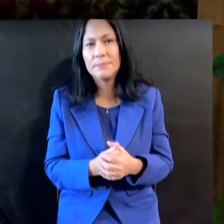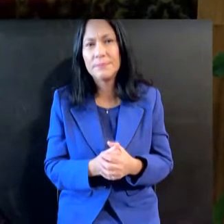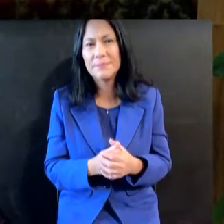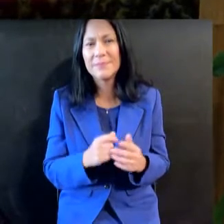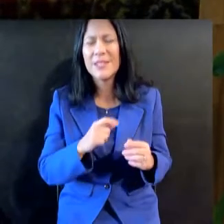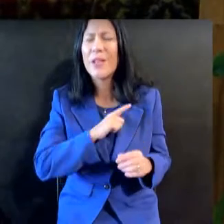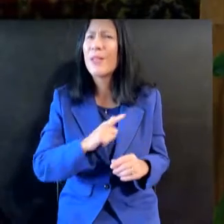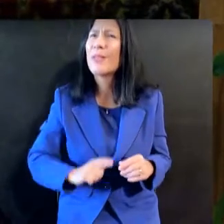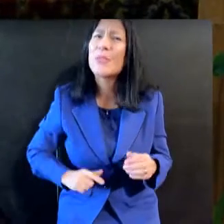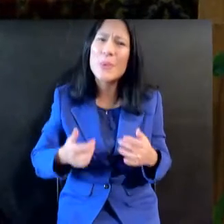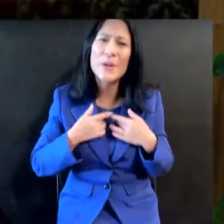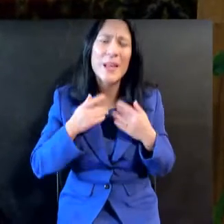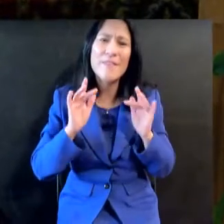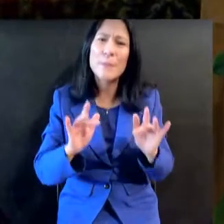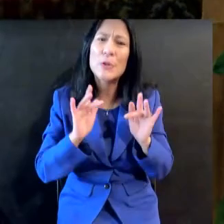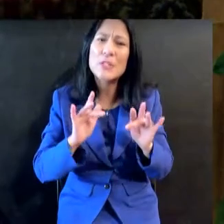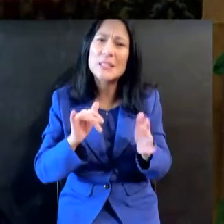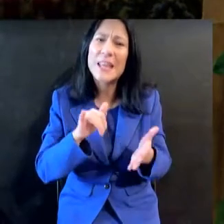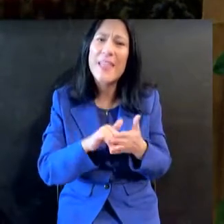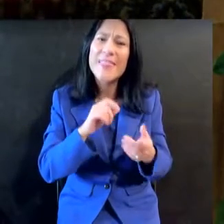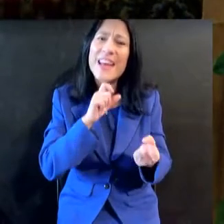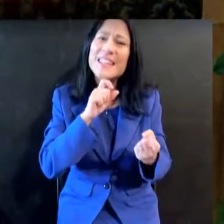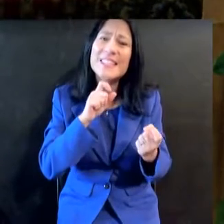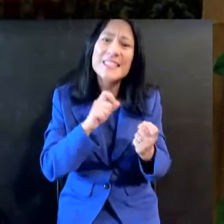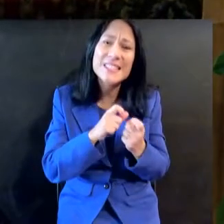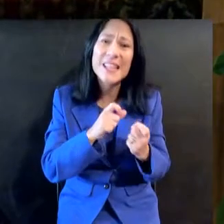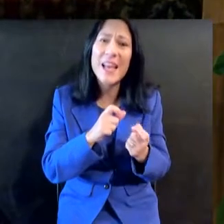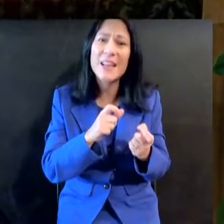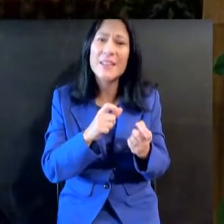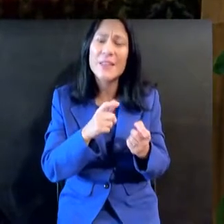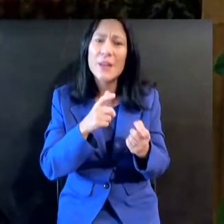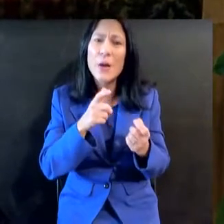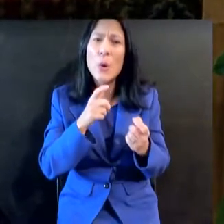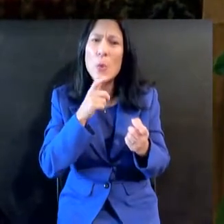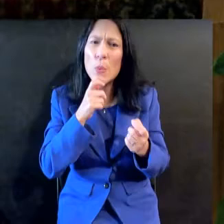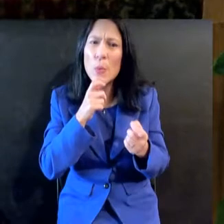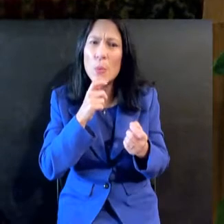Lord have mercy, that's exactly who Christmas is for.